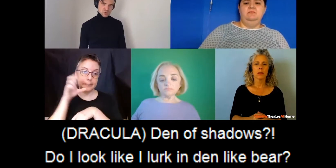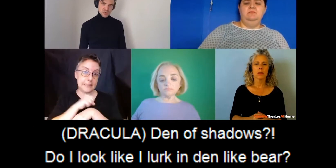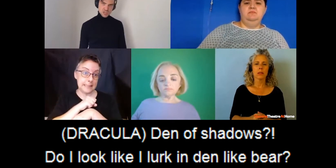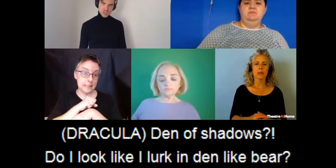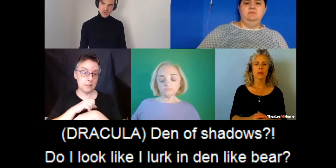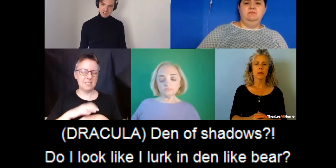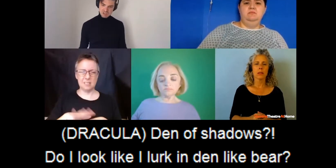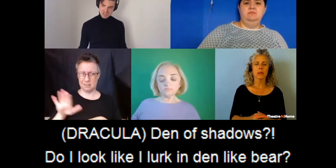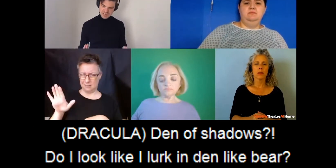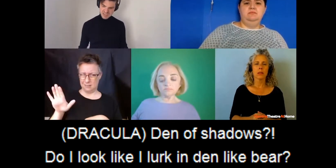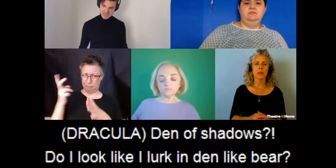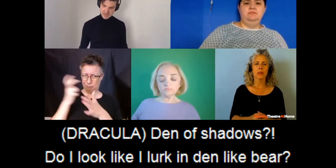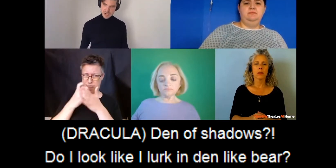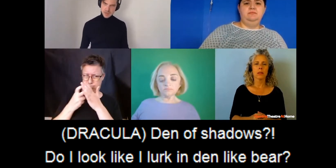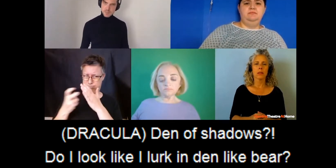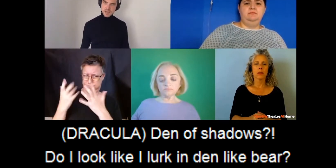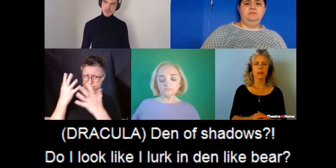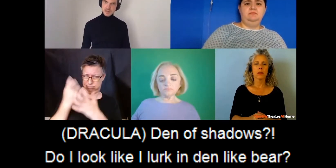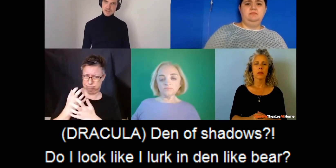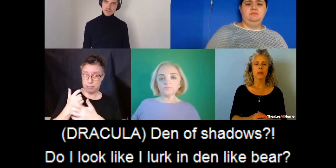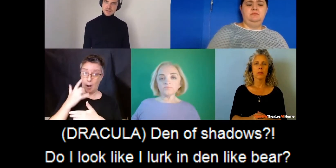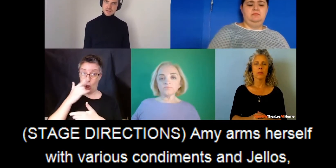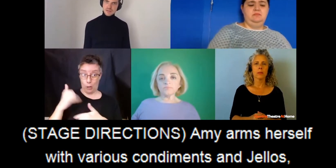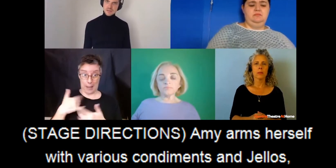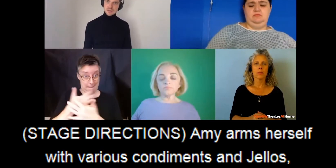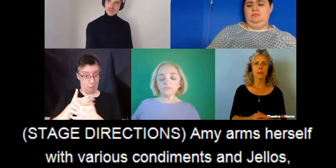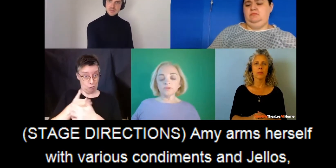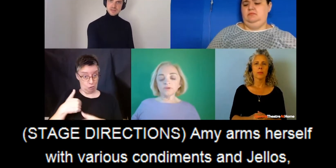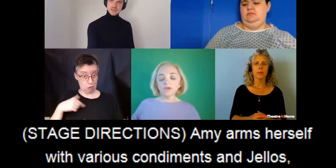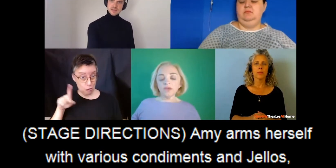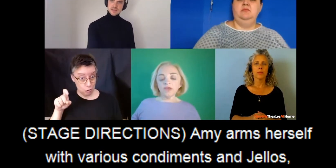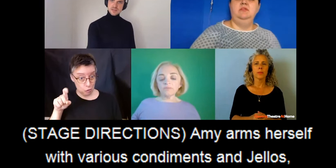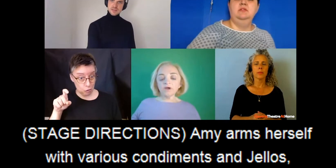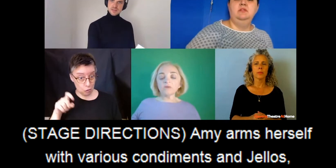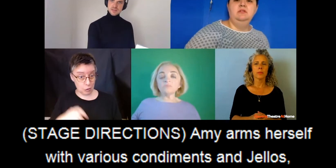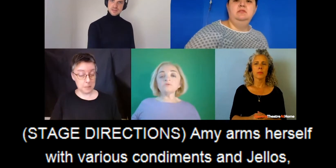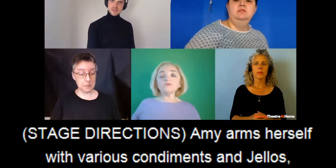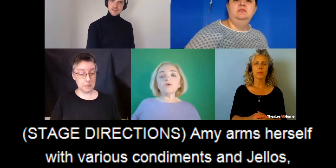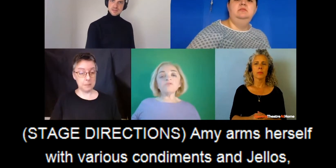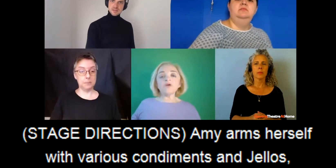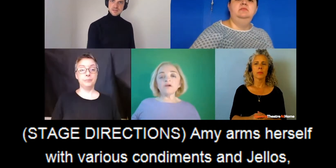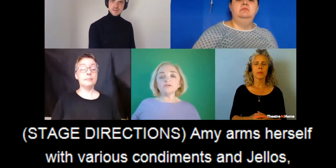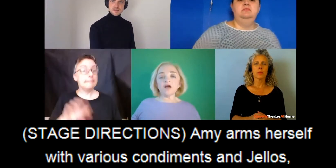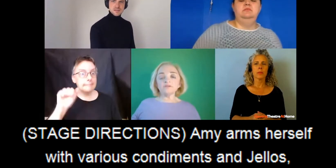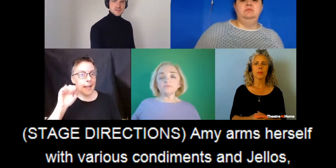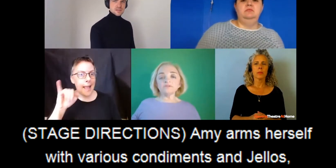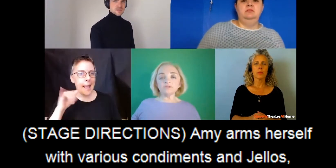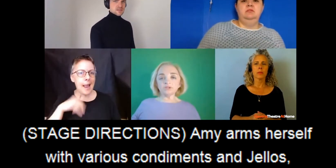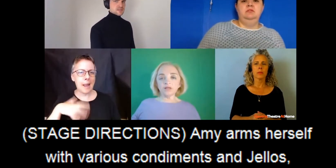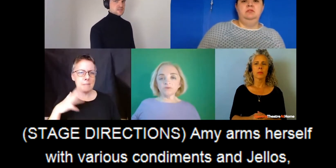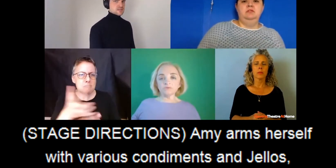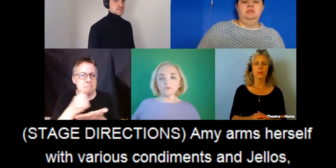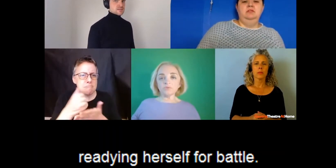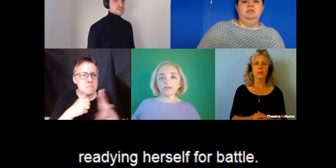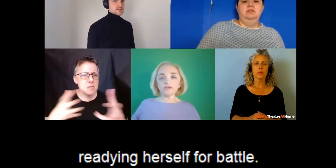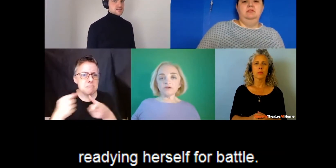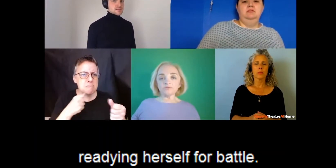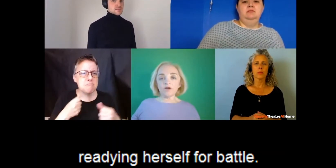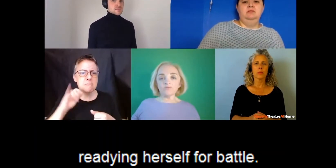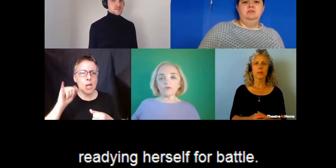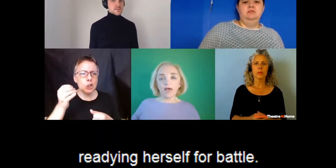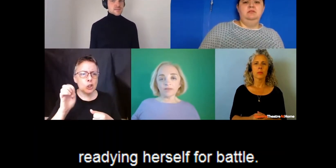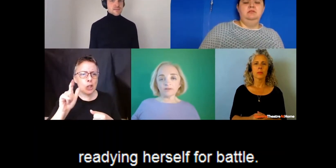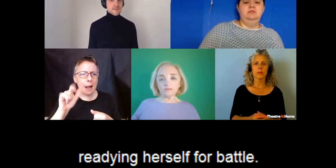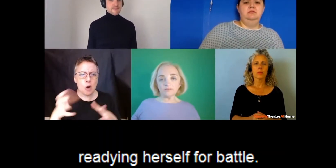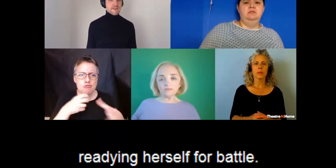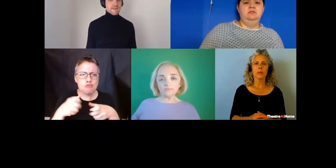shadows. Do I look like I lurk in den like bear? Amy arms herself with various condiments and jellos, readying herself